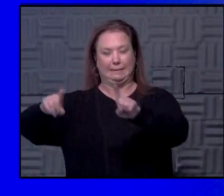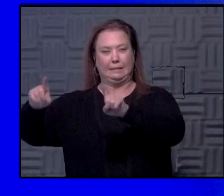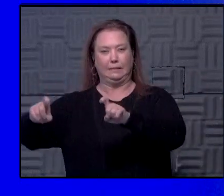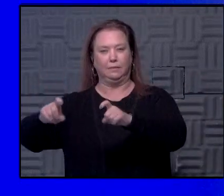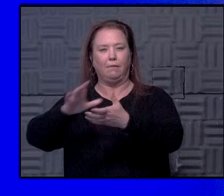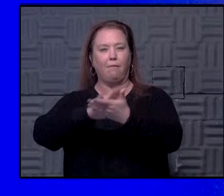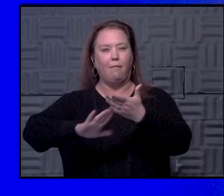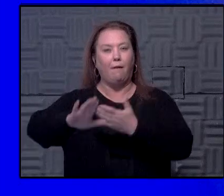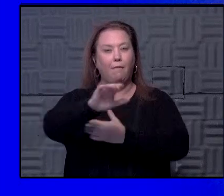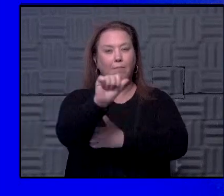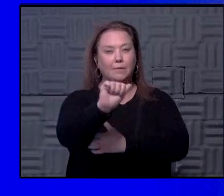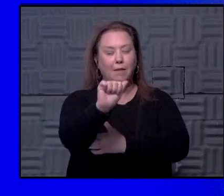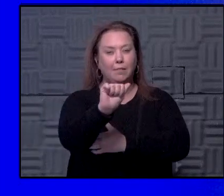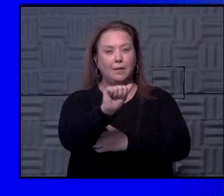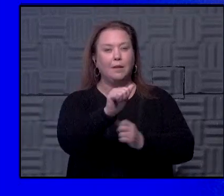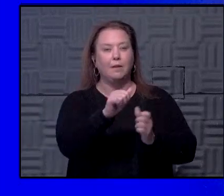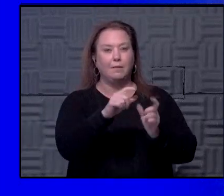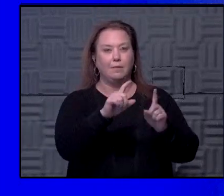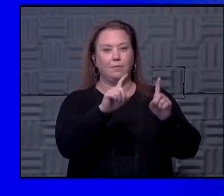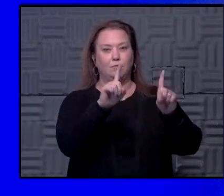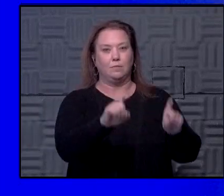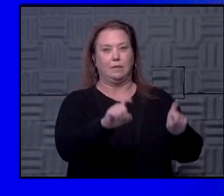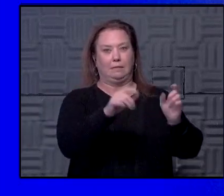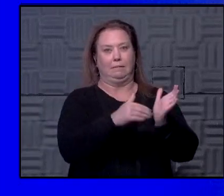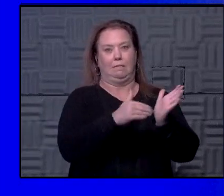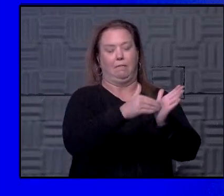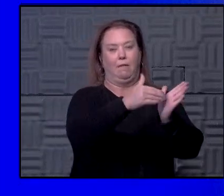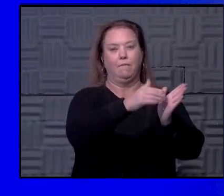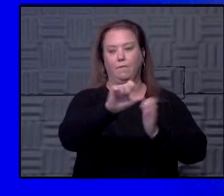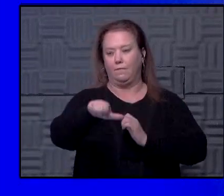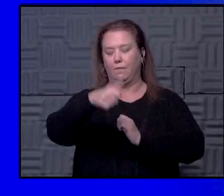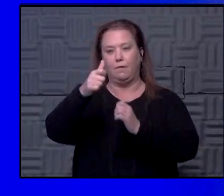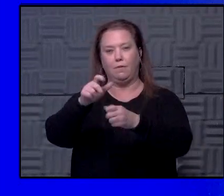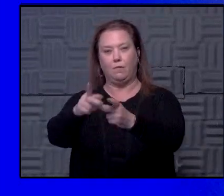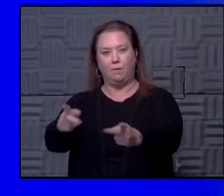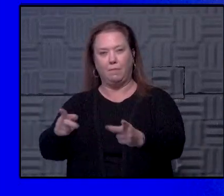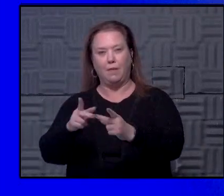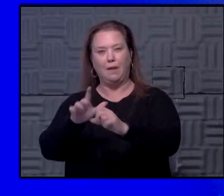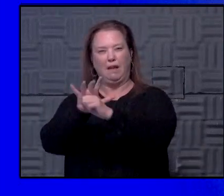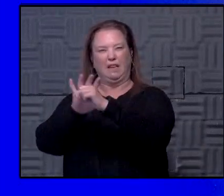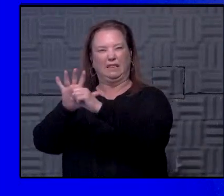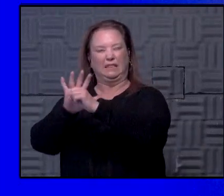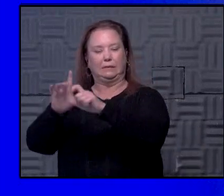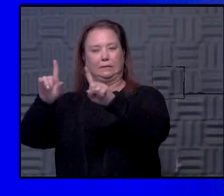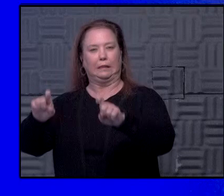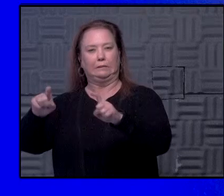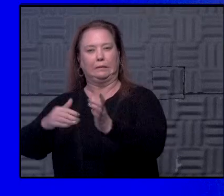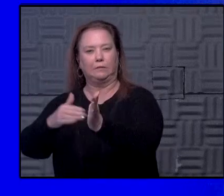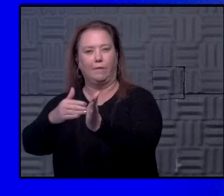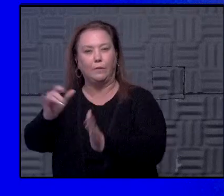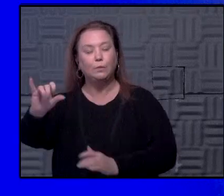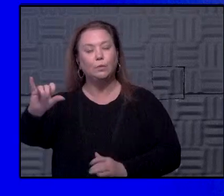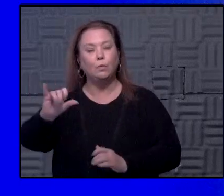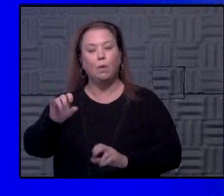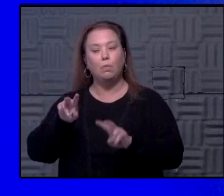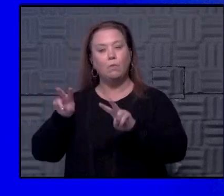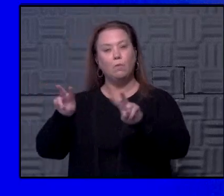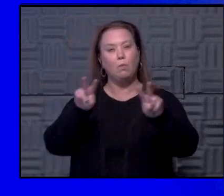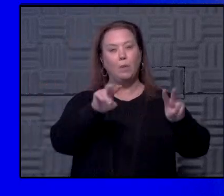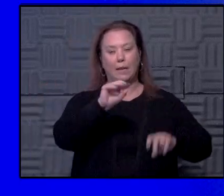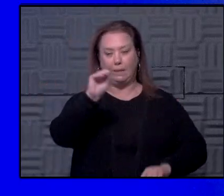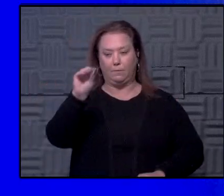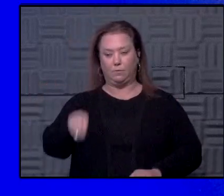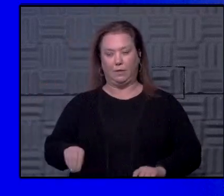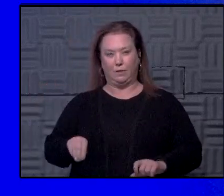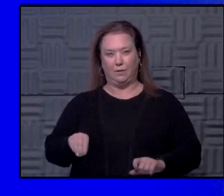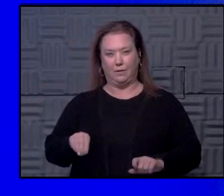like college athletes where they are testing frequently and other places where they are testing frequently. What they are looking at is the percent or the chance